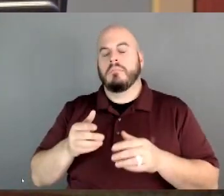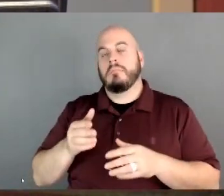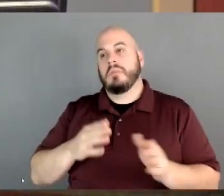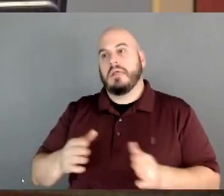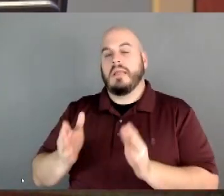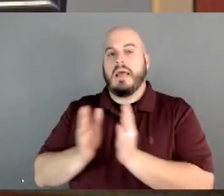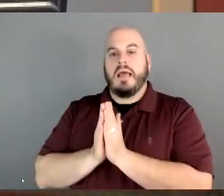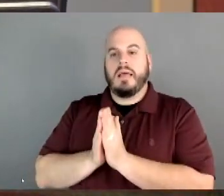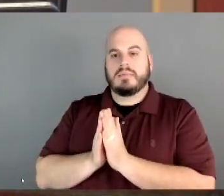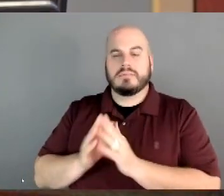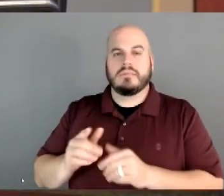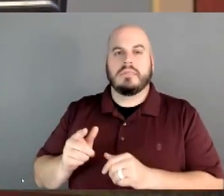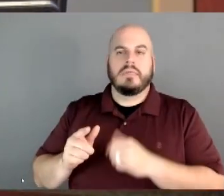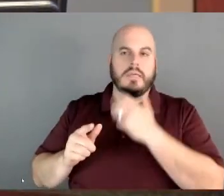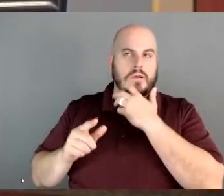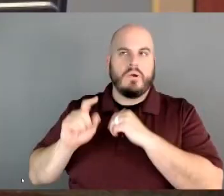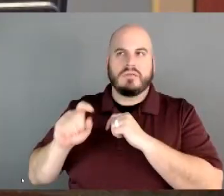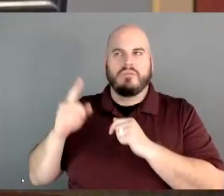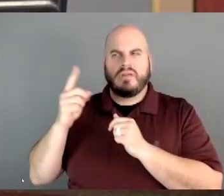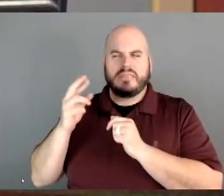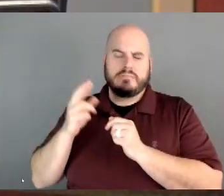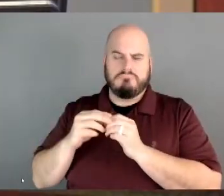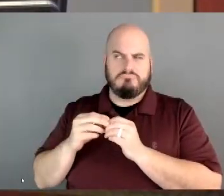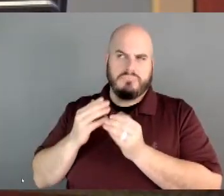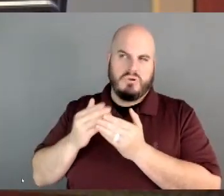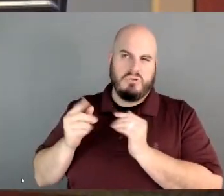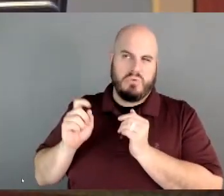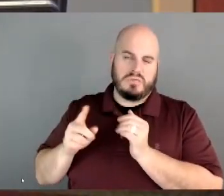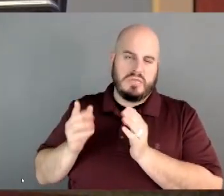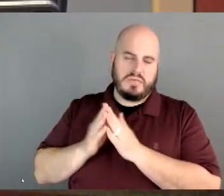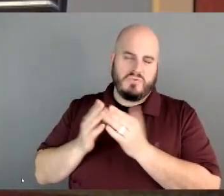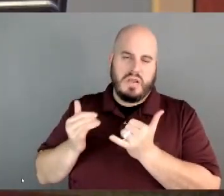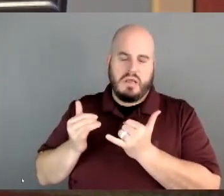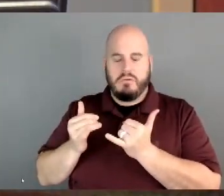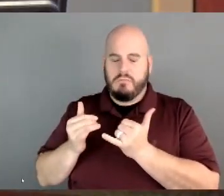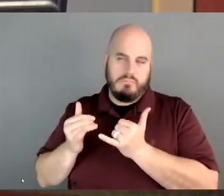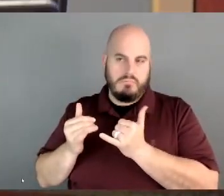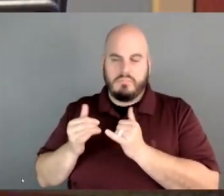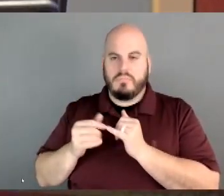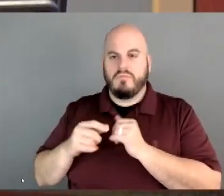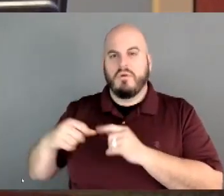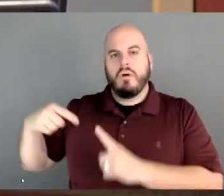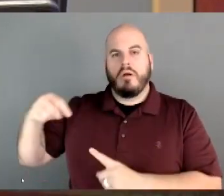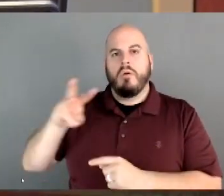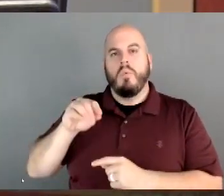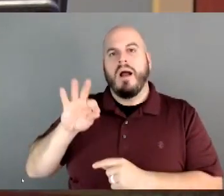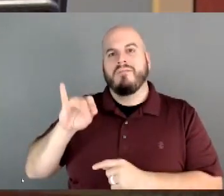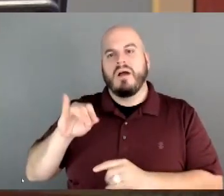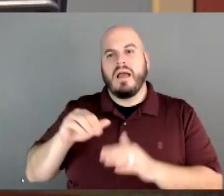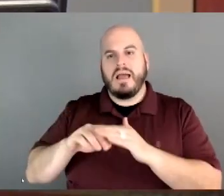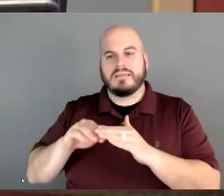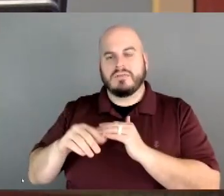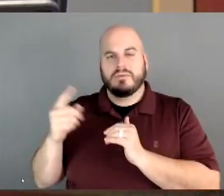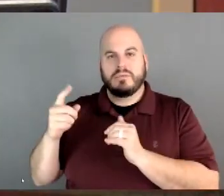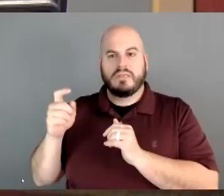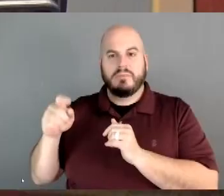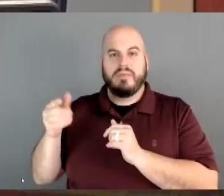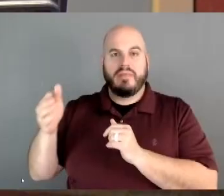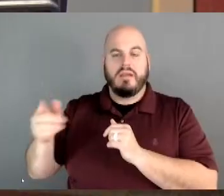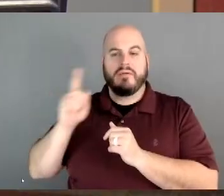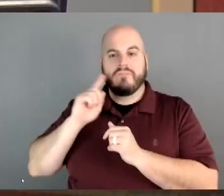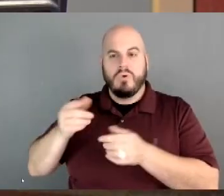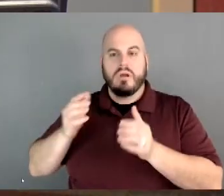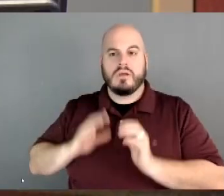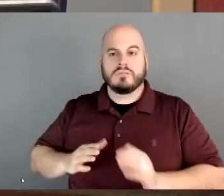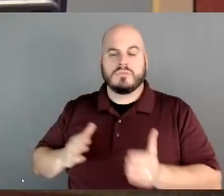our problem about any like Wi-Fi access or things that needed to be out there for customer service purposes, but